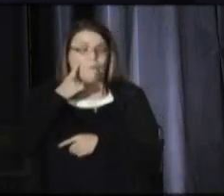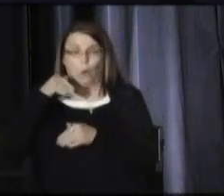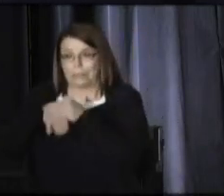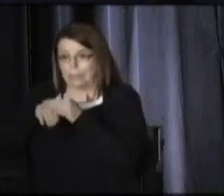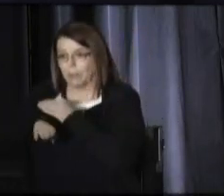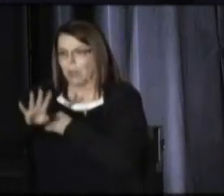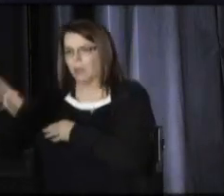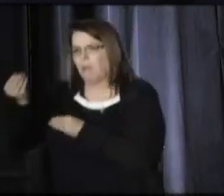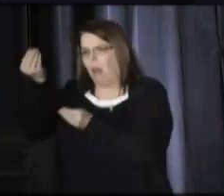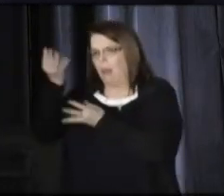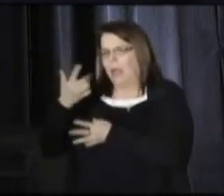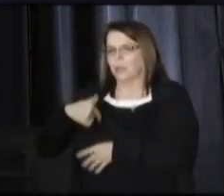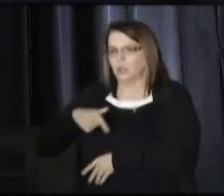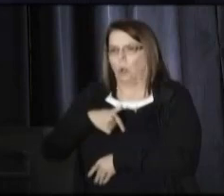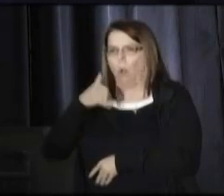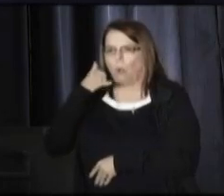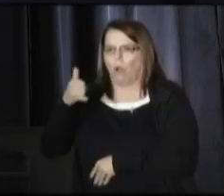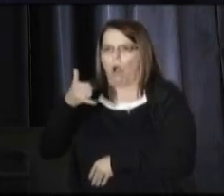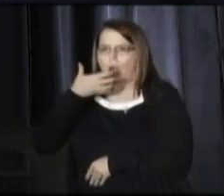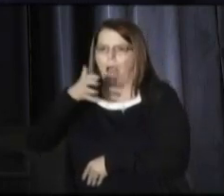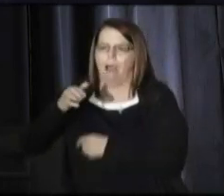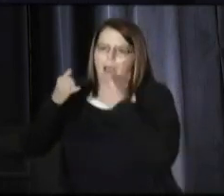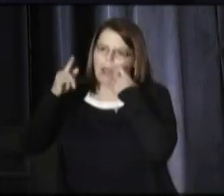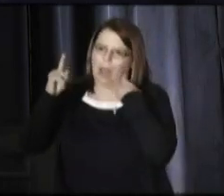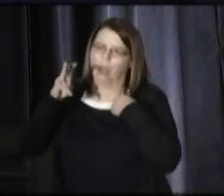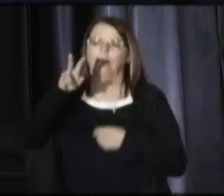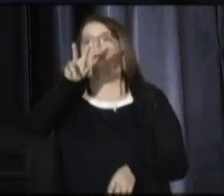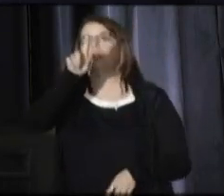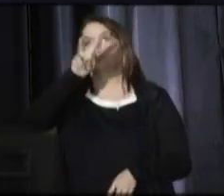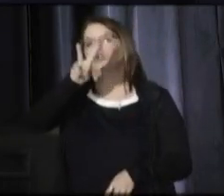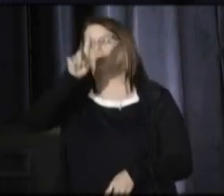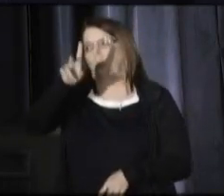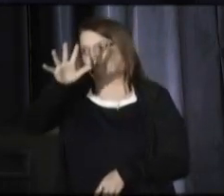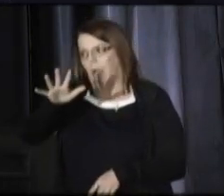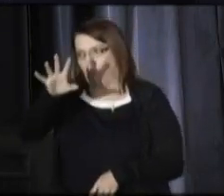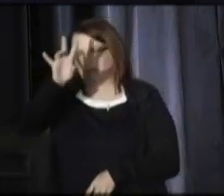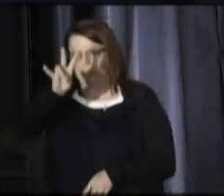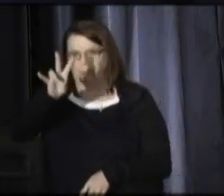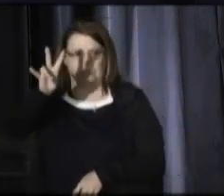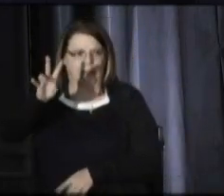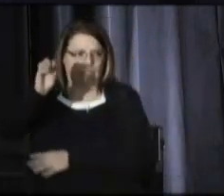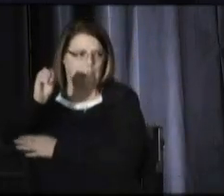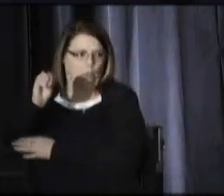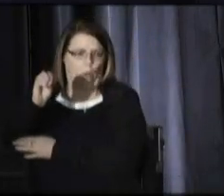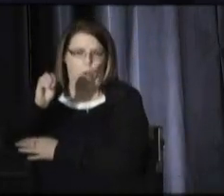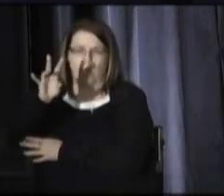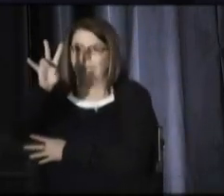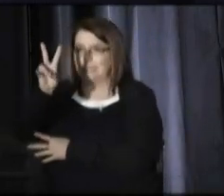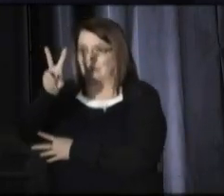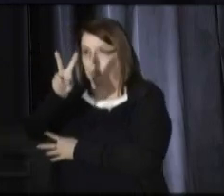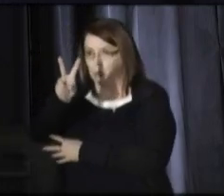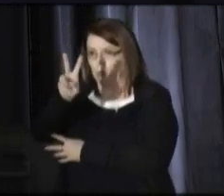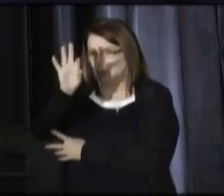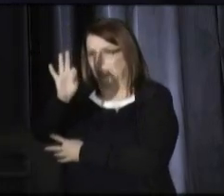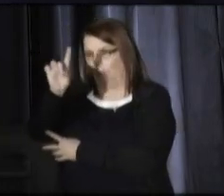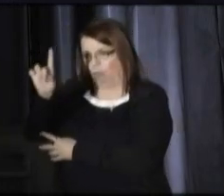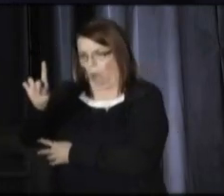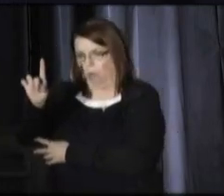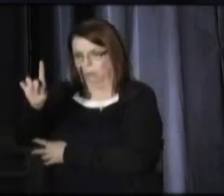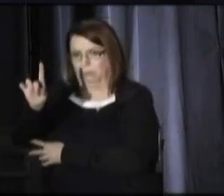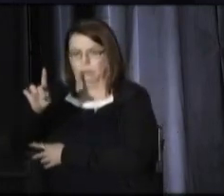signed. Lastly, we ask that you please be aware of your fellow attendees who may have disabilities and help AWP to be